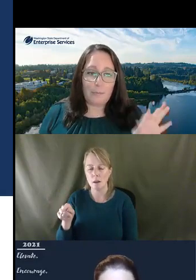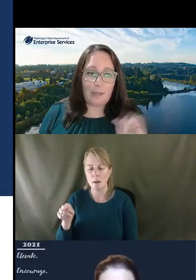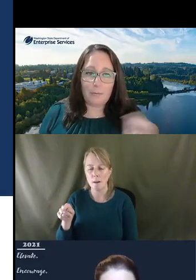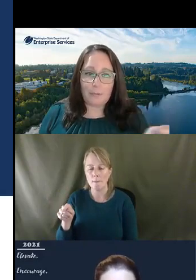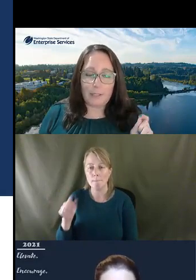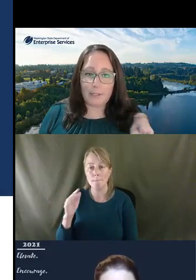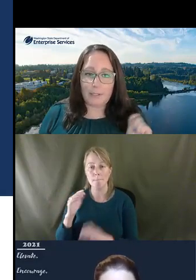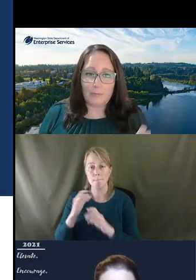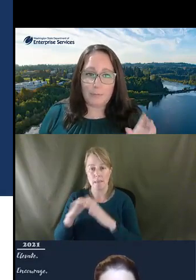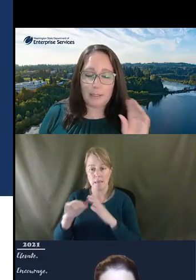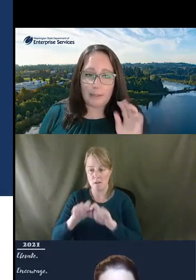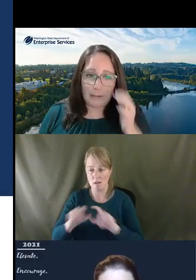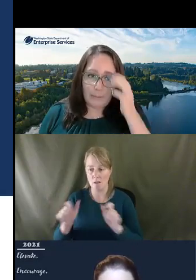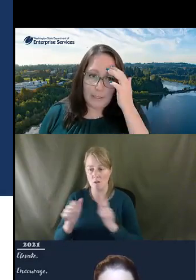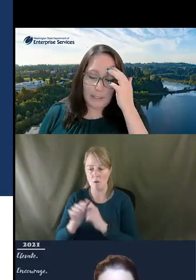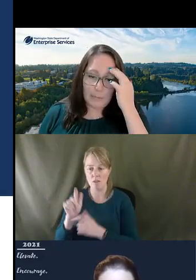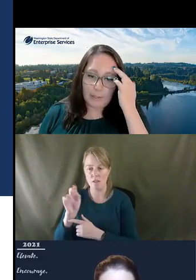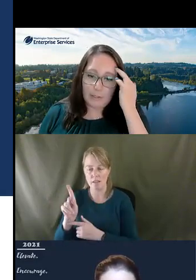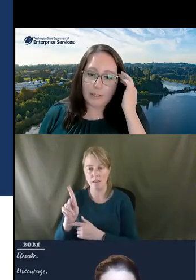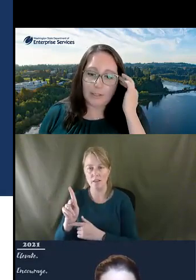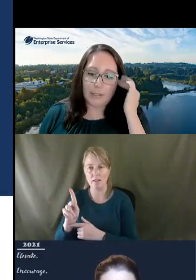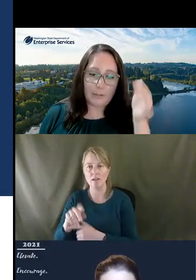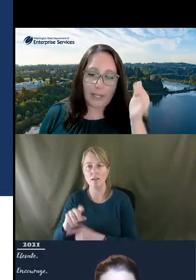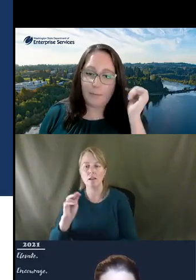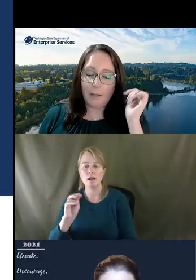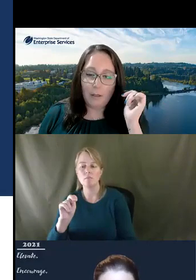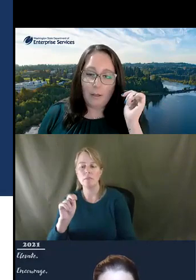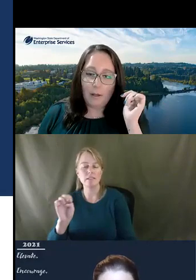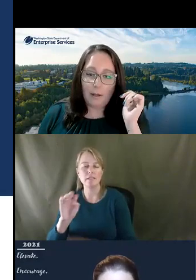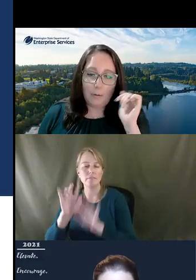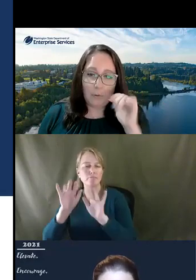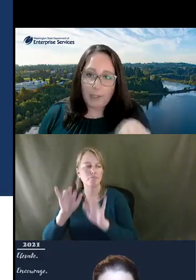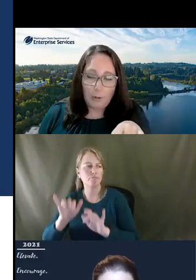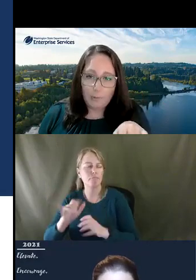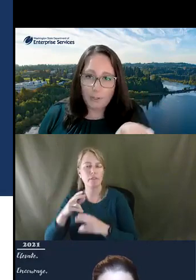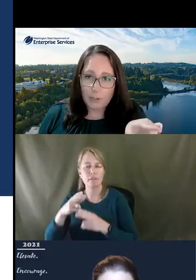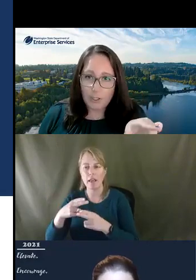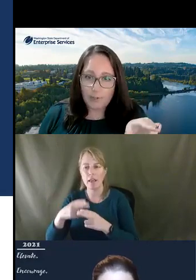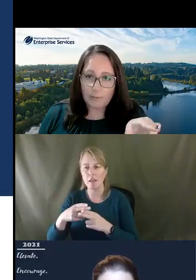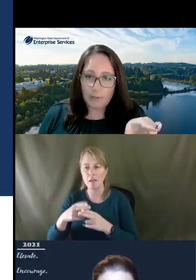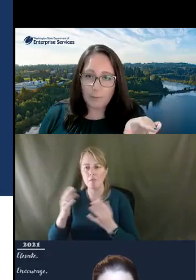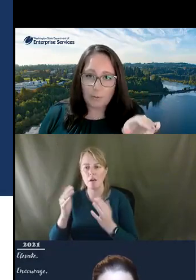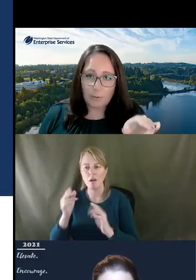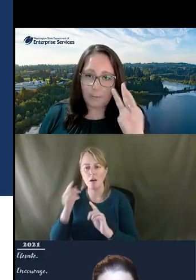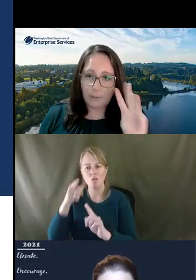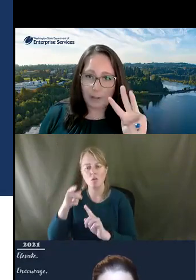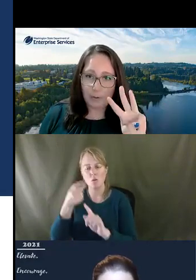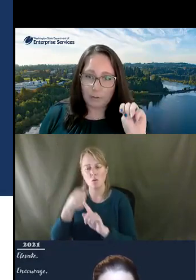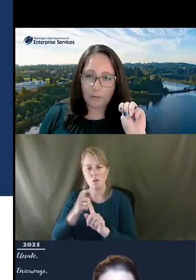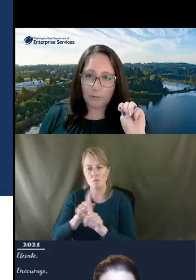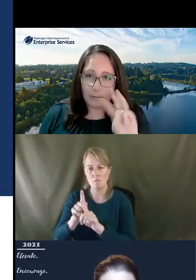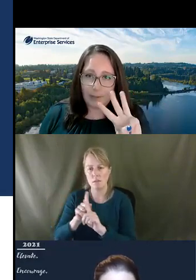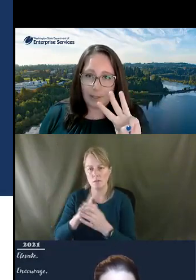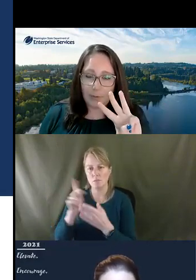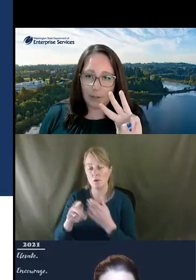Email went out with a link to the SurveyMonkey. The mentees would just say their name. What do you hope to achieve out of this program? 3